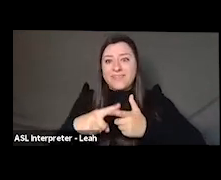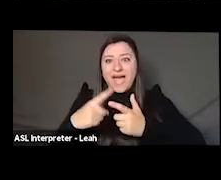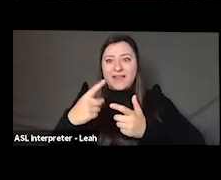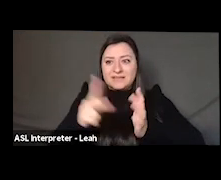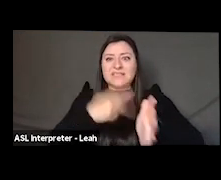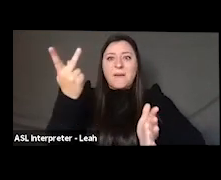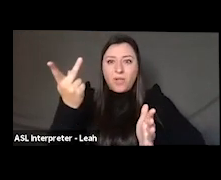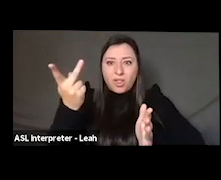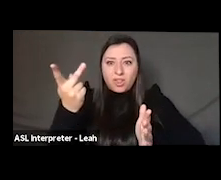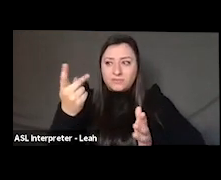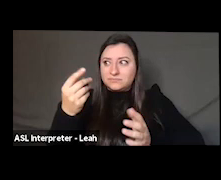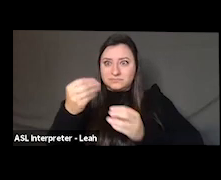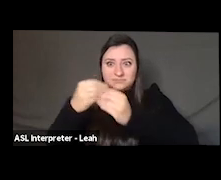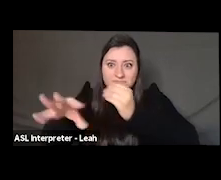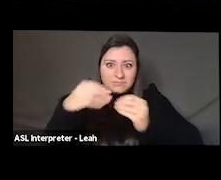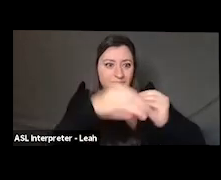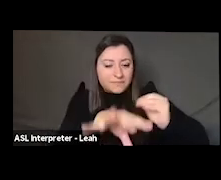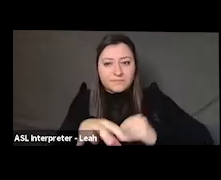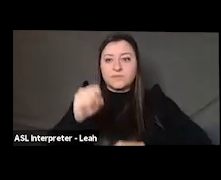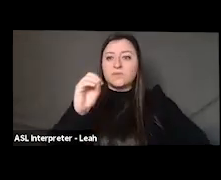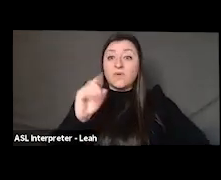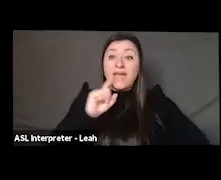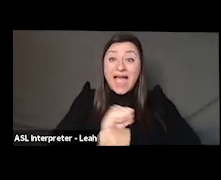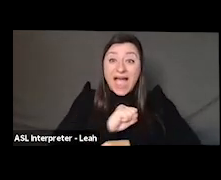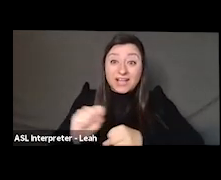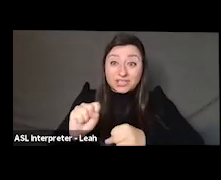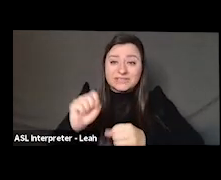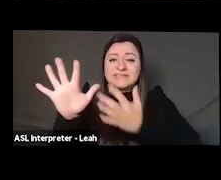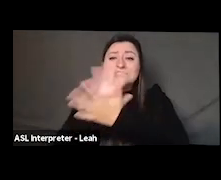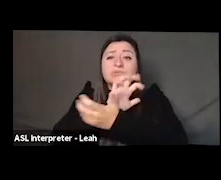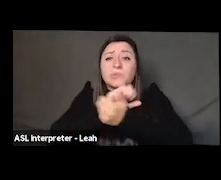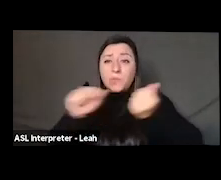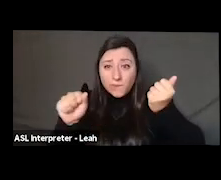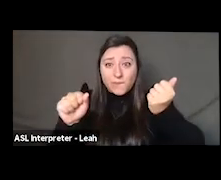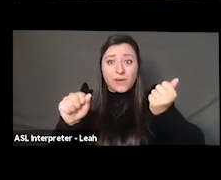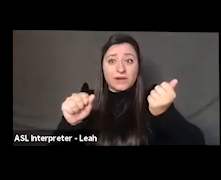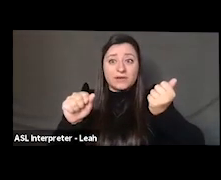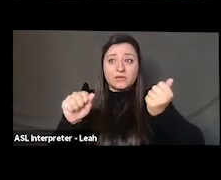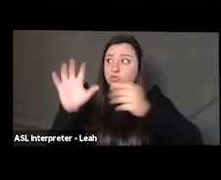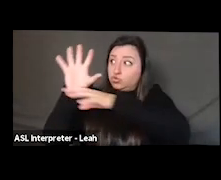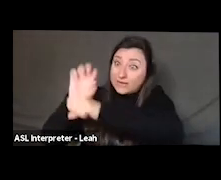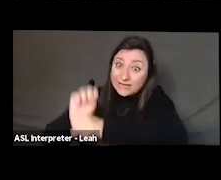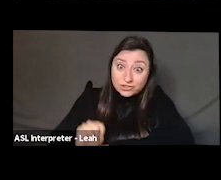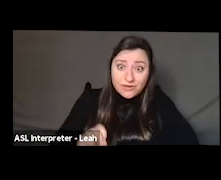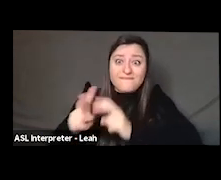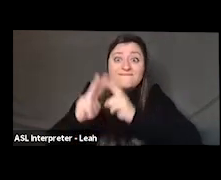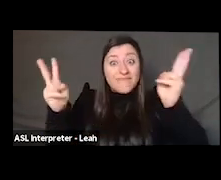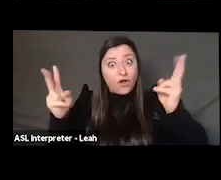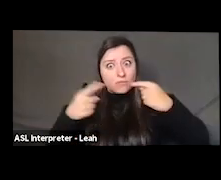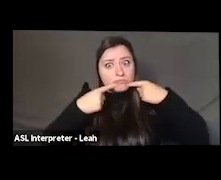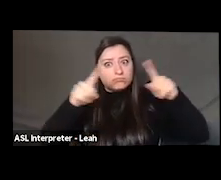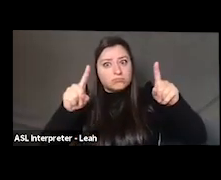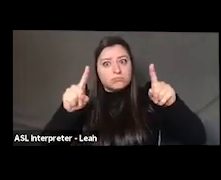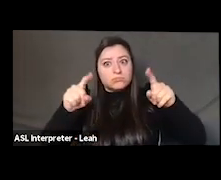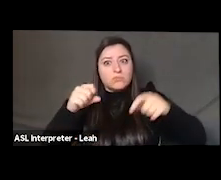of other sectors. And it actually destroyed the traditional, very prosperous sector